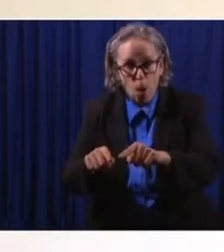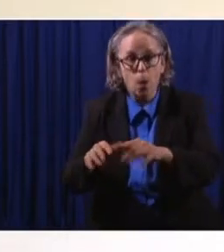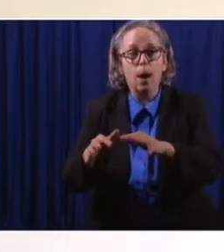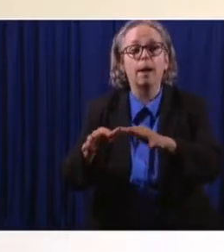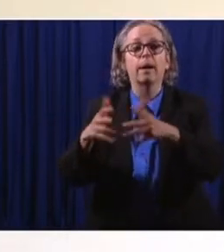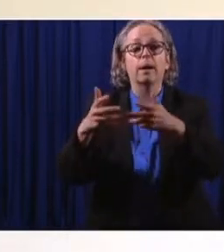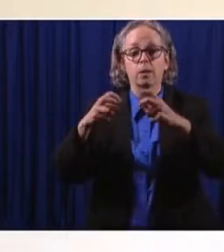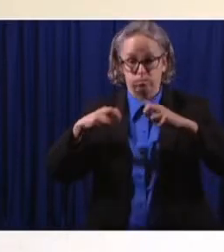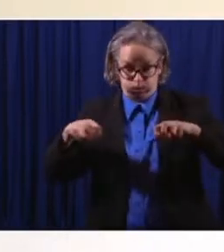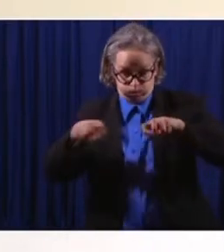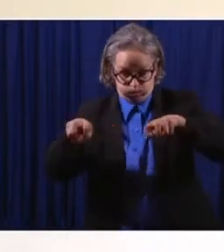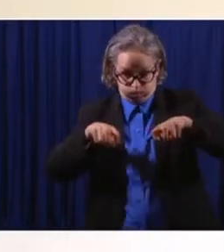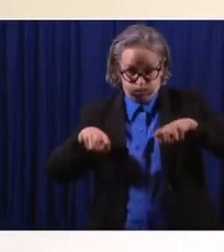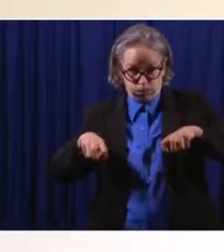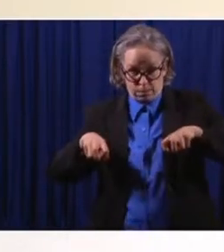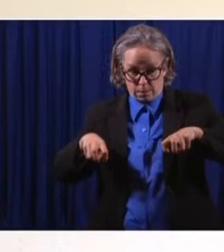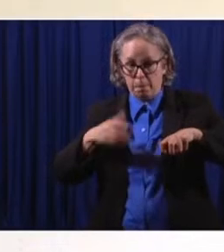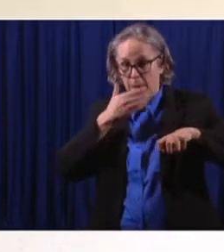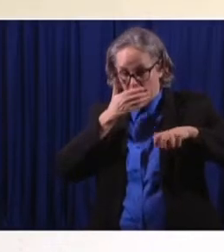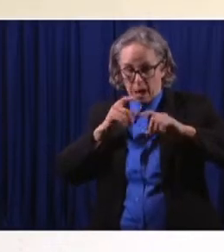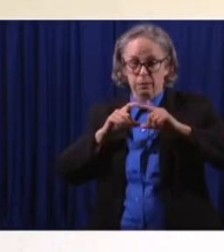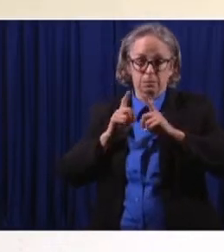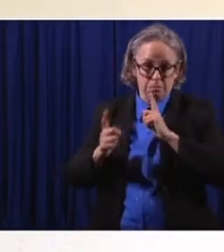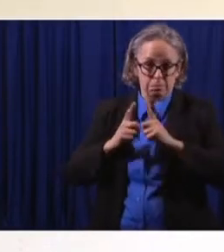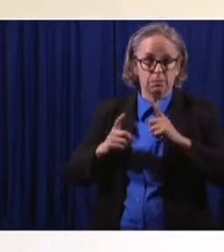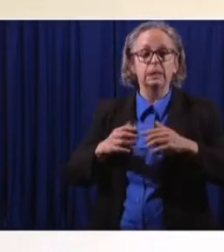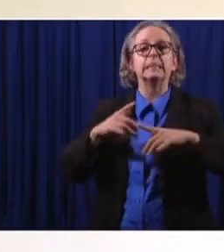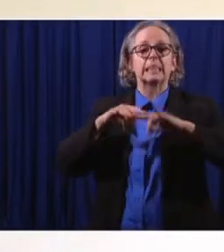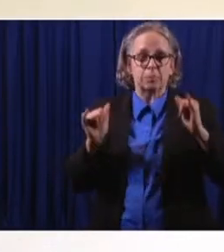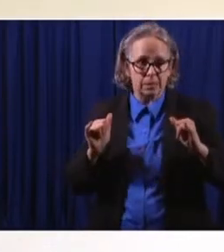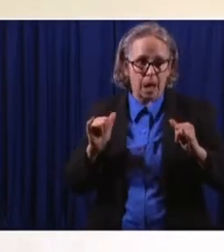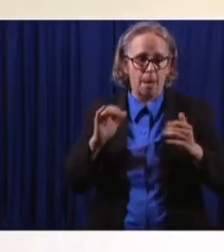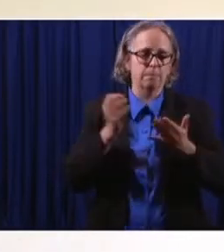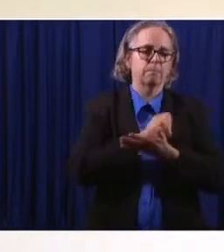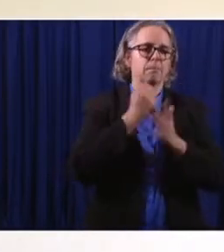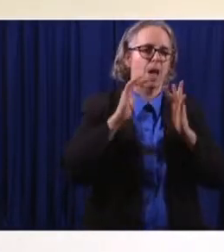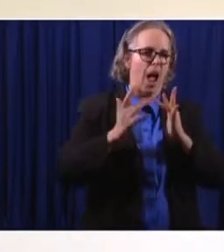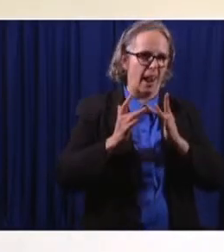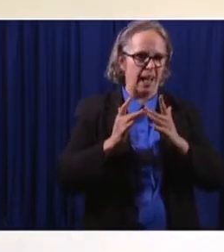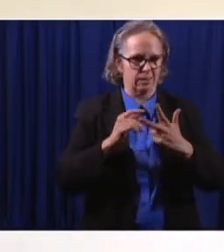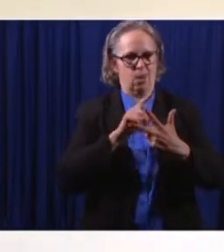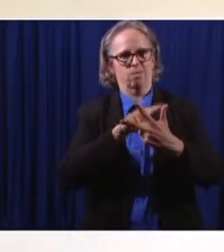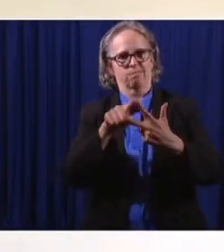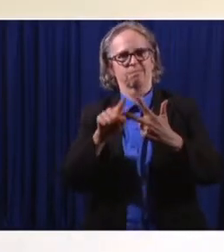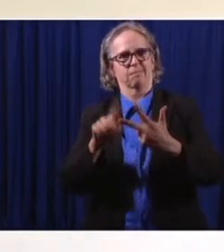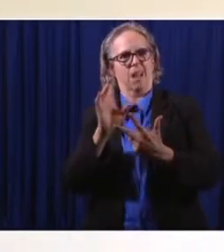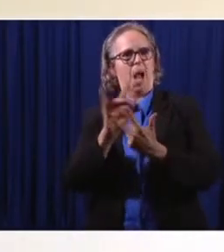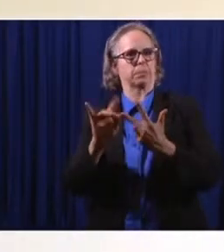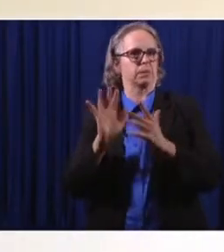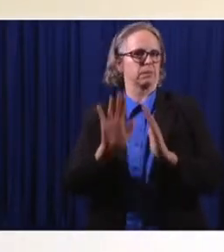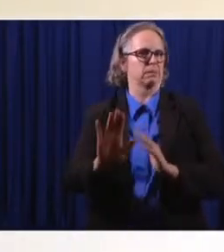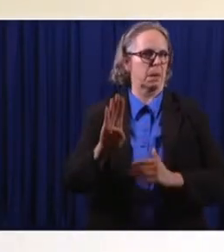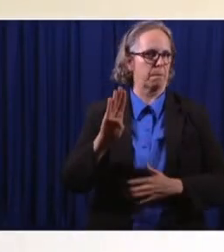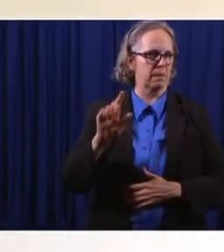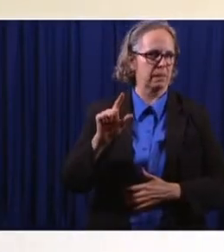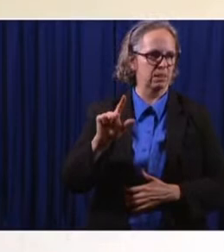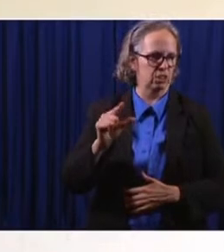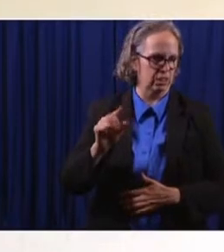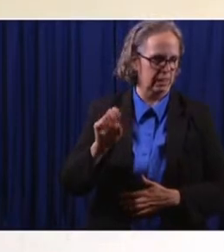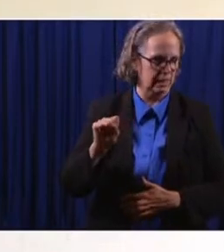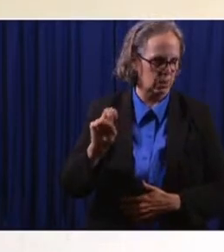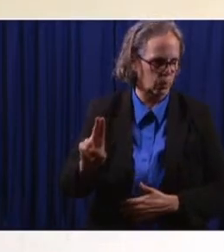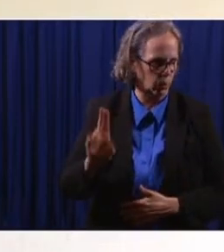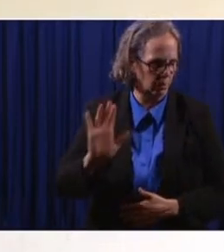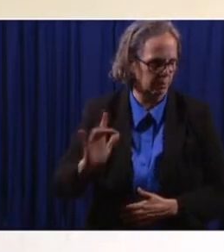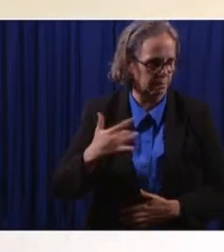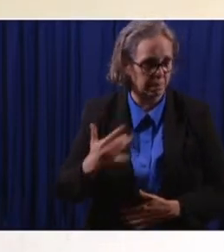by our university and health organizations, but it's still able to have that in-person educational experience. So I have one in the